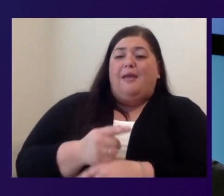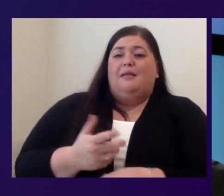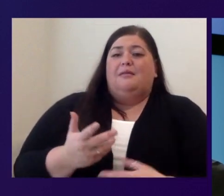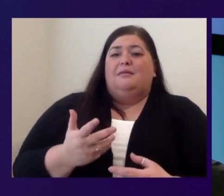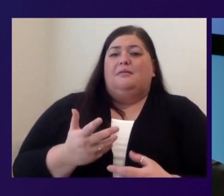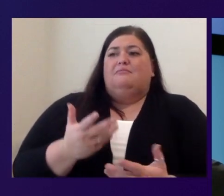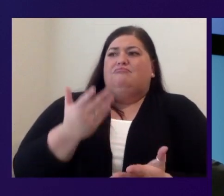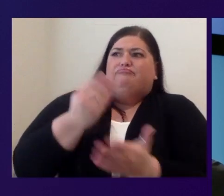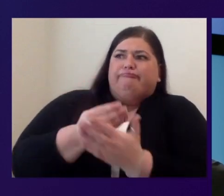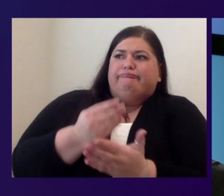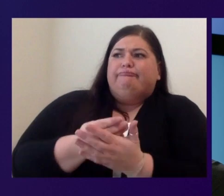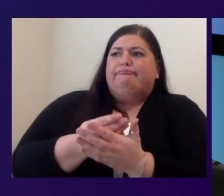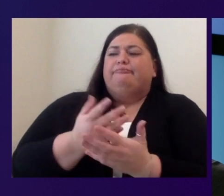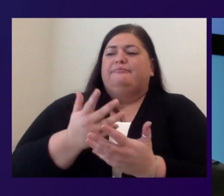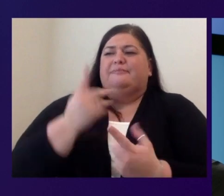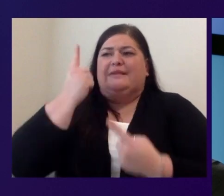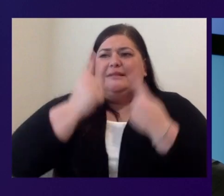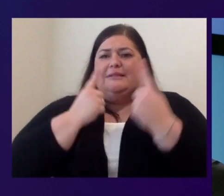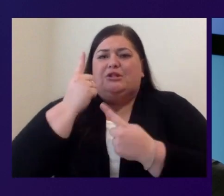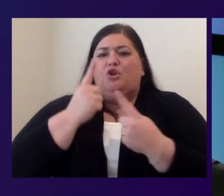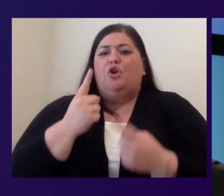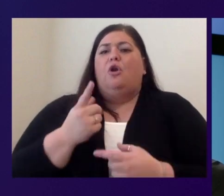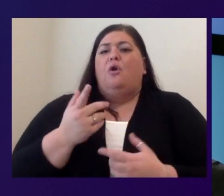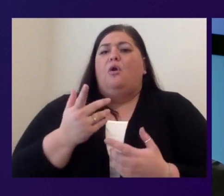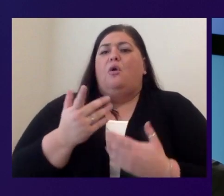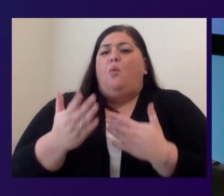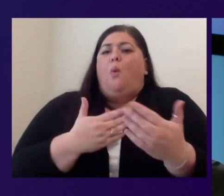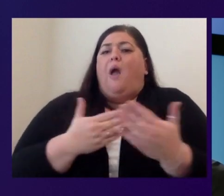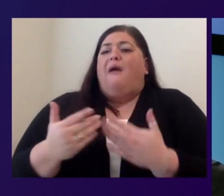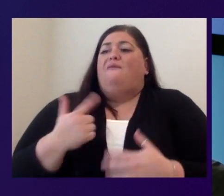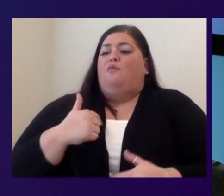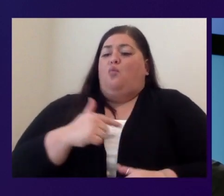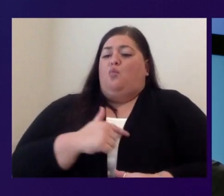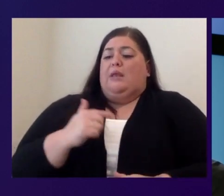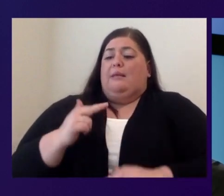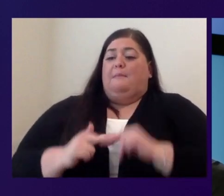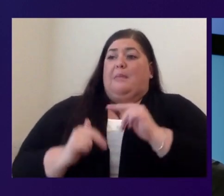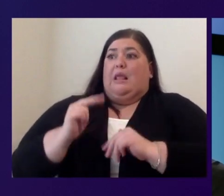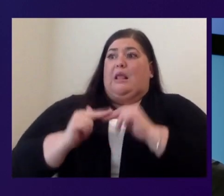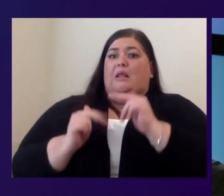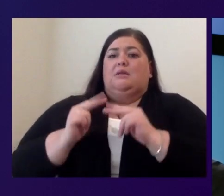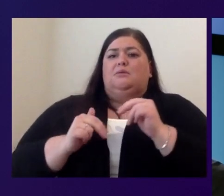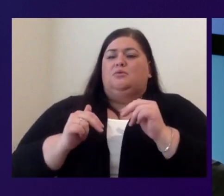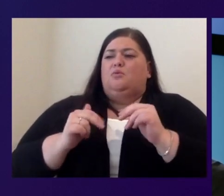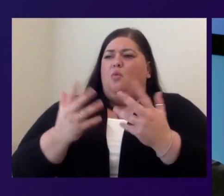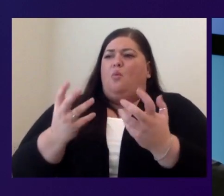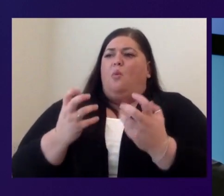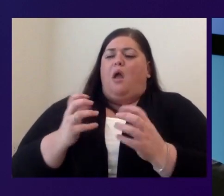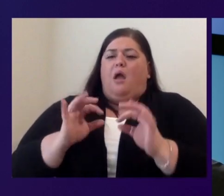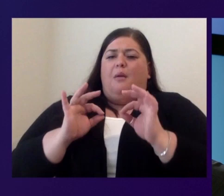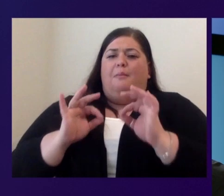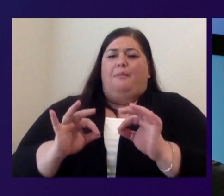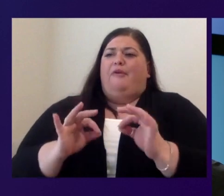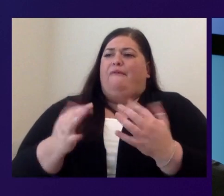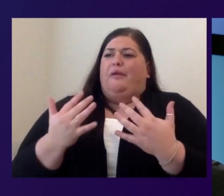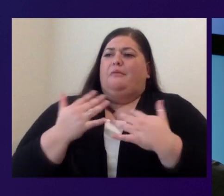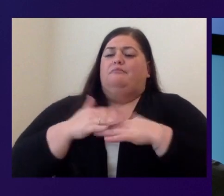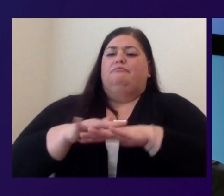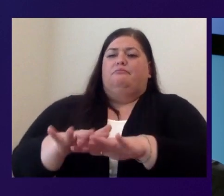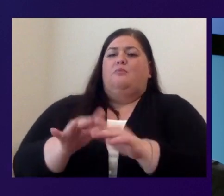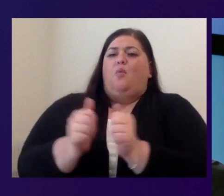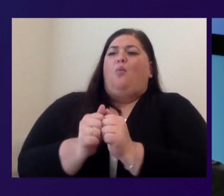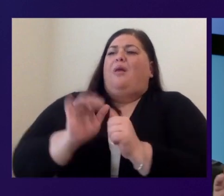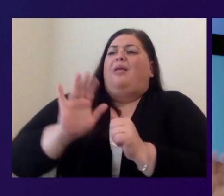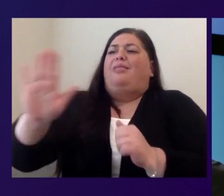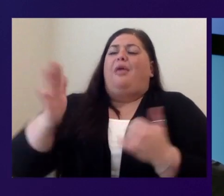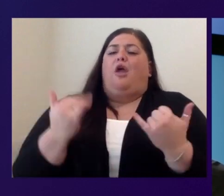to make sure that whatever we are building are well integrated with these companies and their environment. So